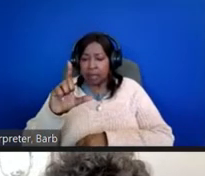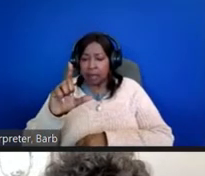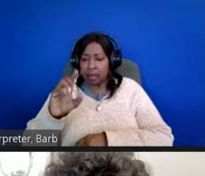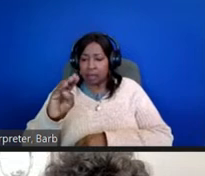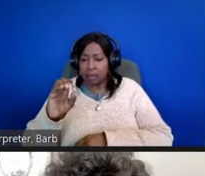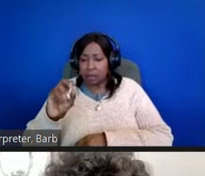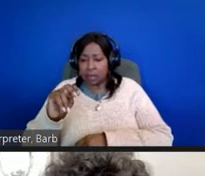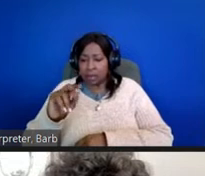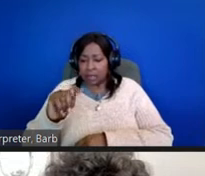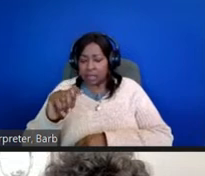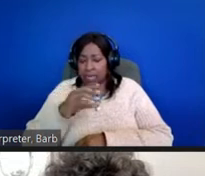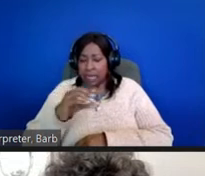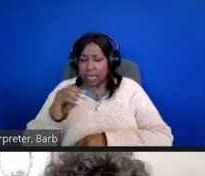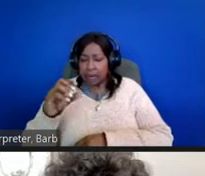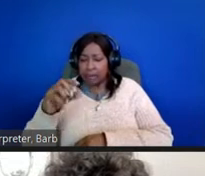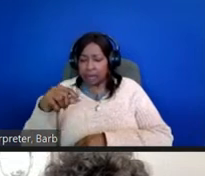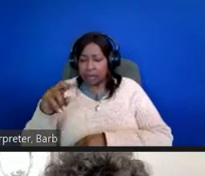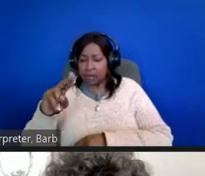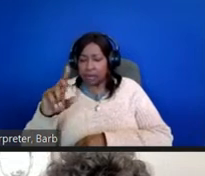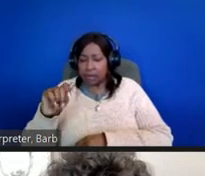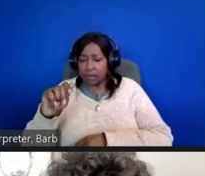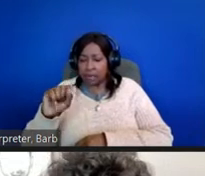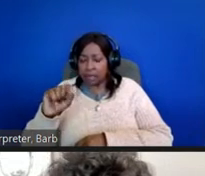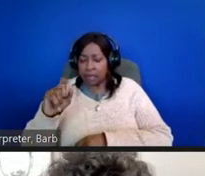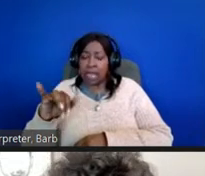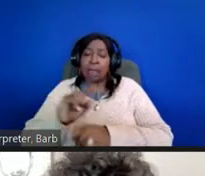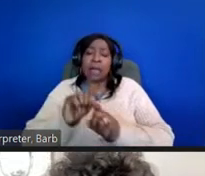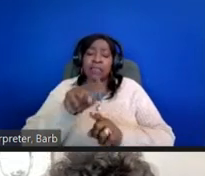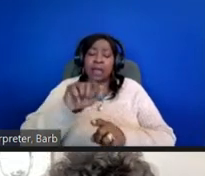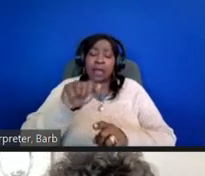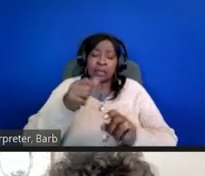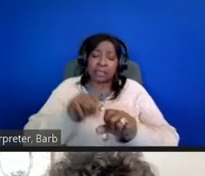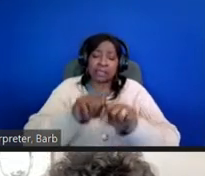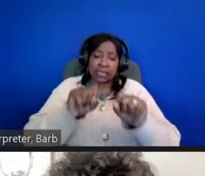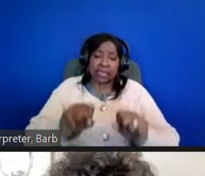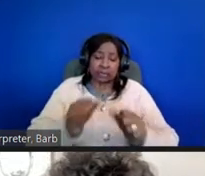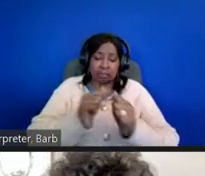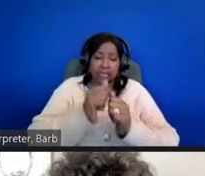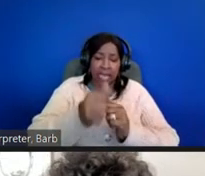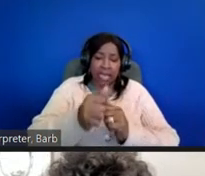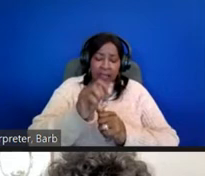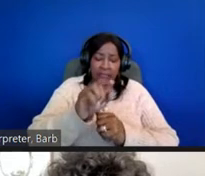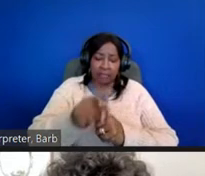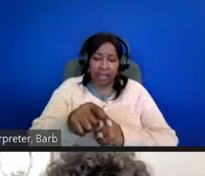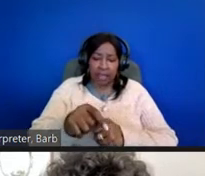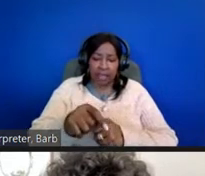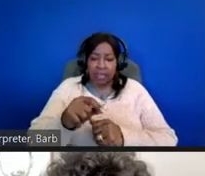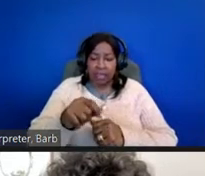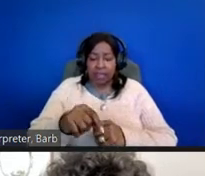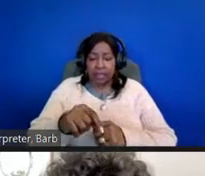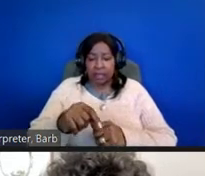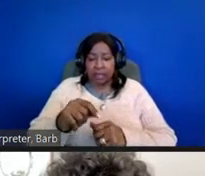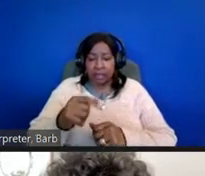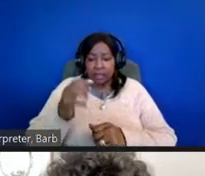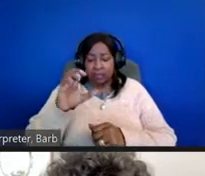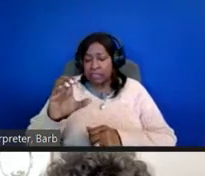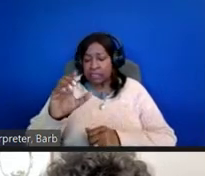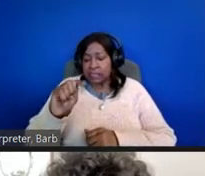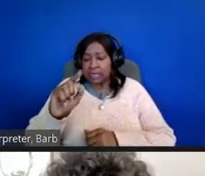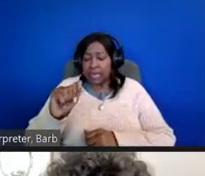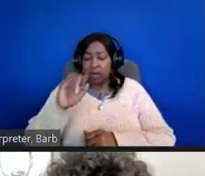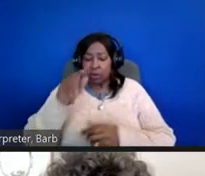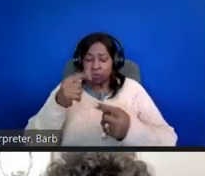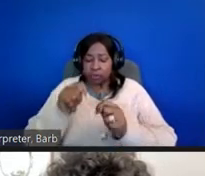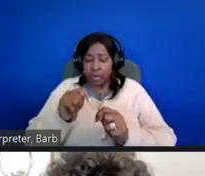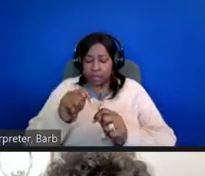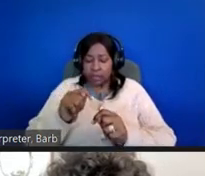beyond that in phase three and four, that CTA will keep trying to look for funding for that. So our goal is to continue